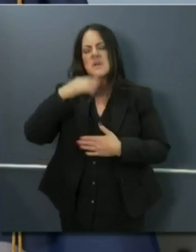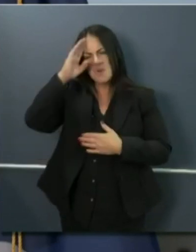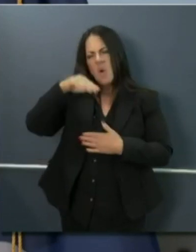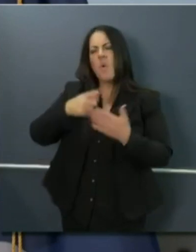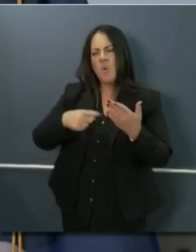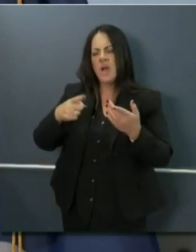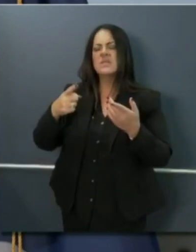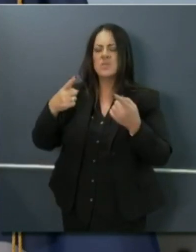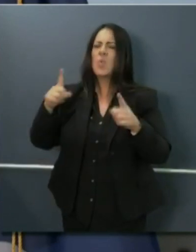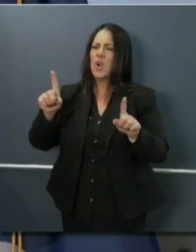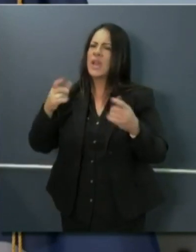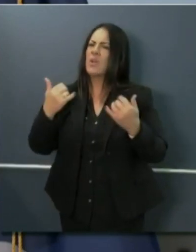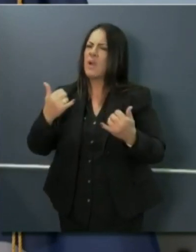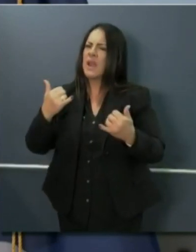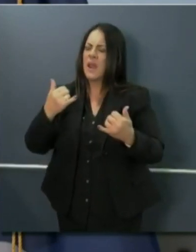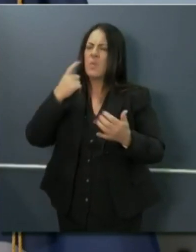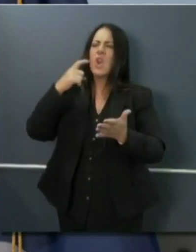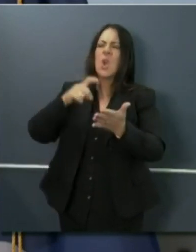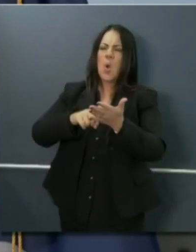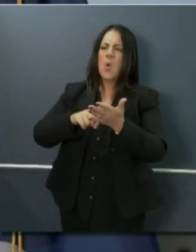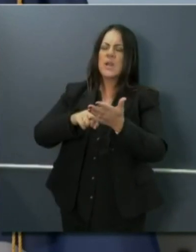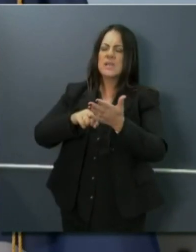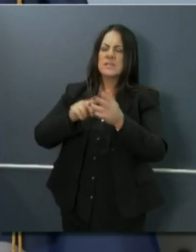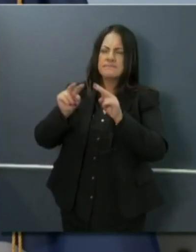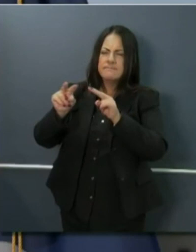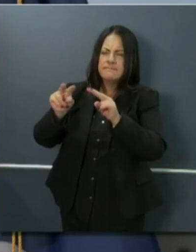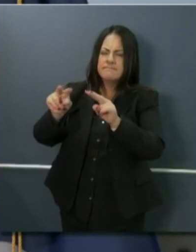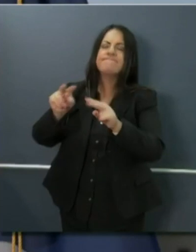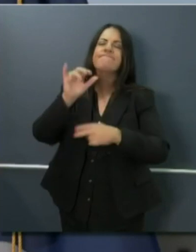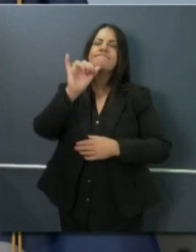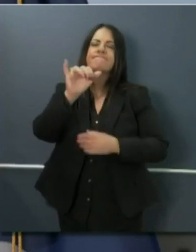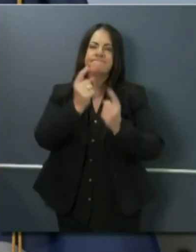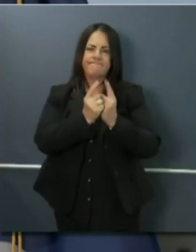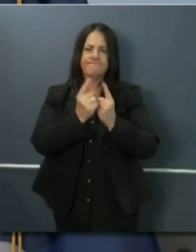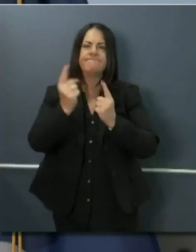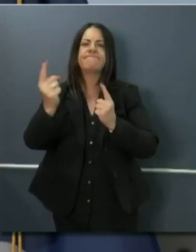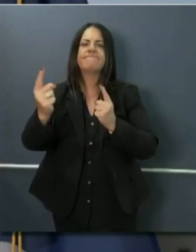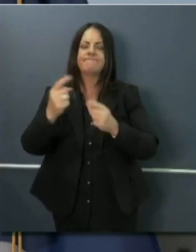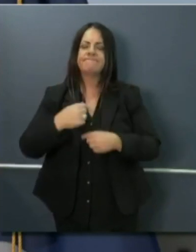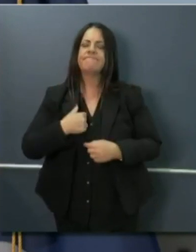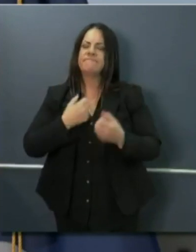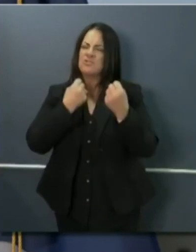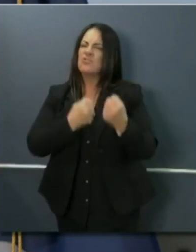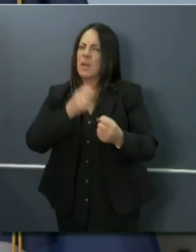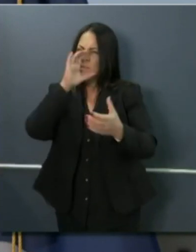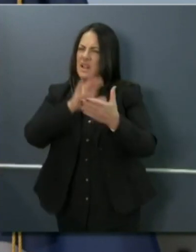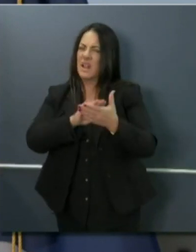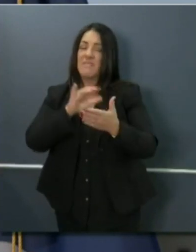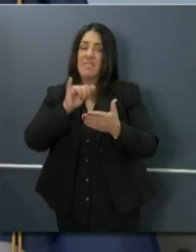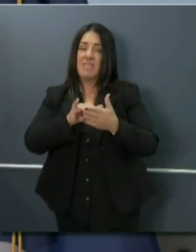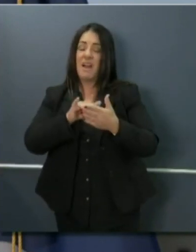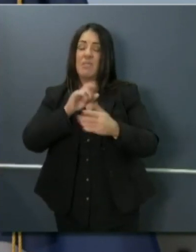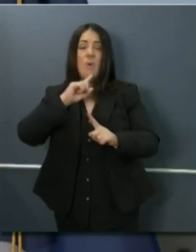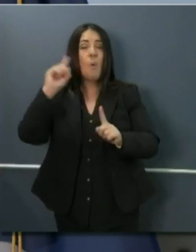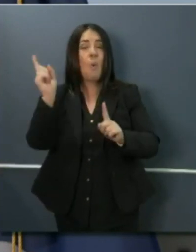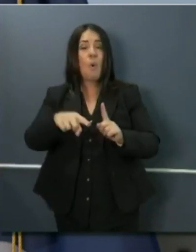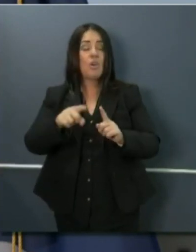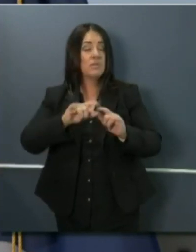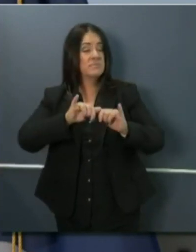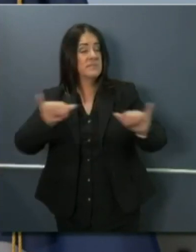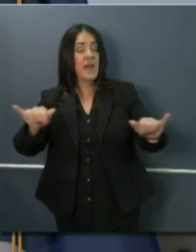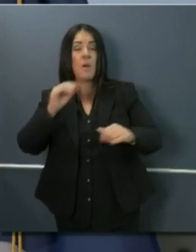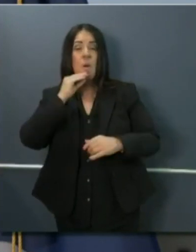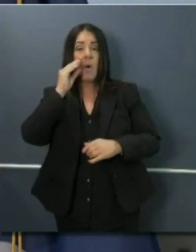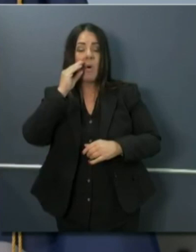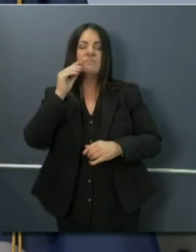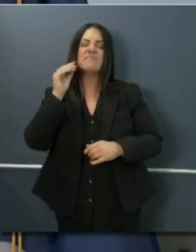that's physical distancing. And we believe very strongly the stay-at-home order has helped advance our efforts